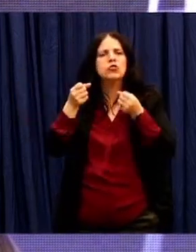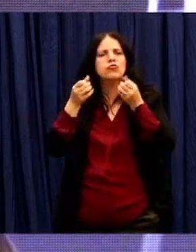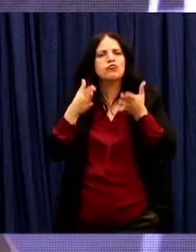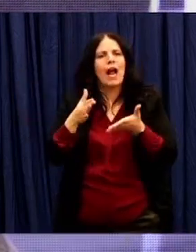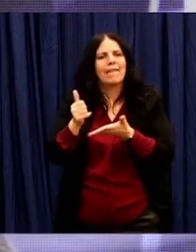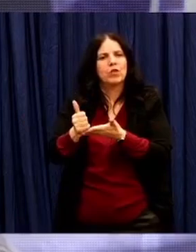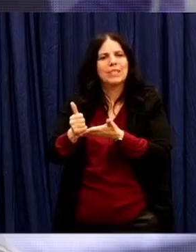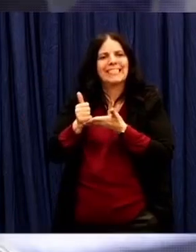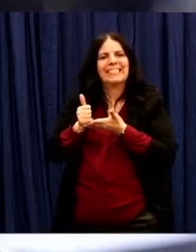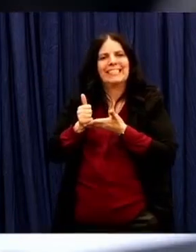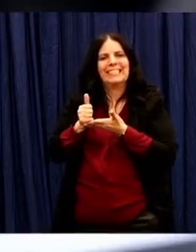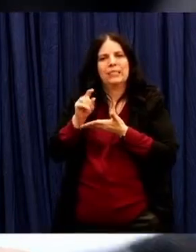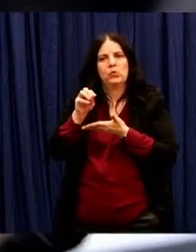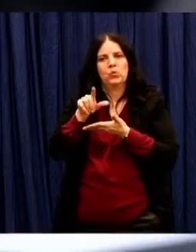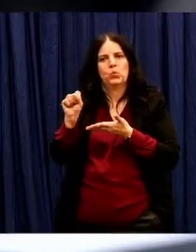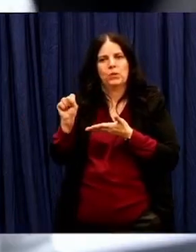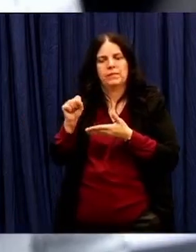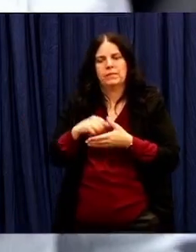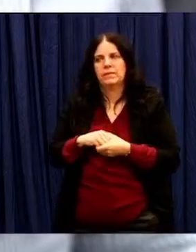tools.